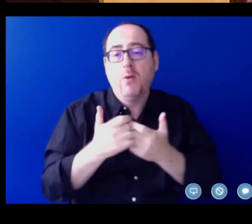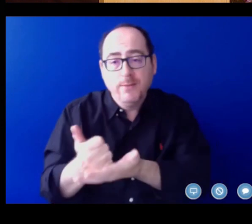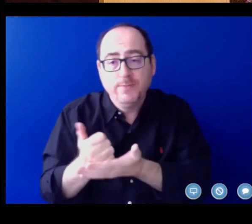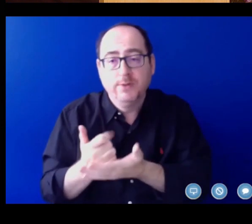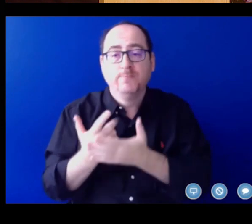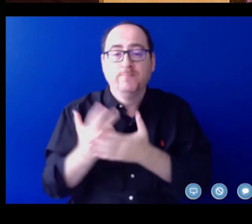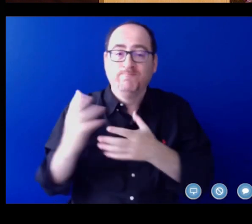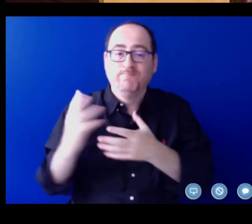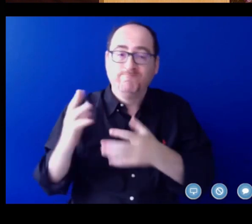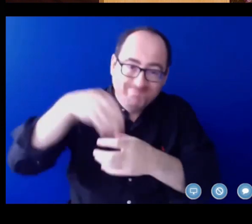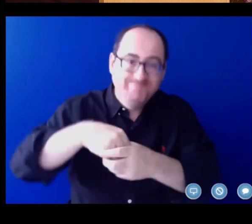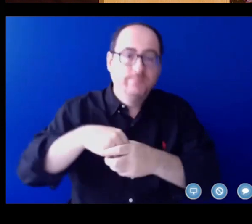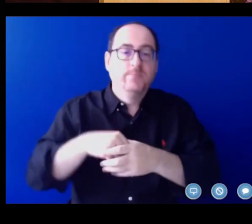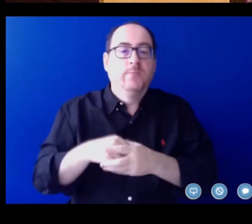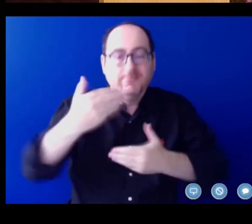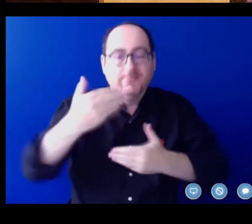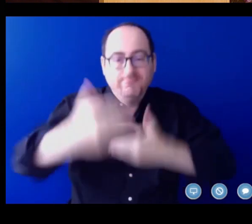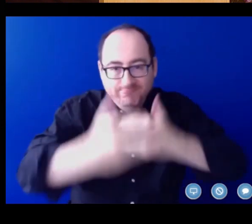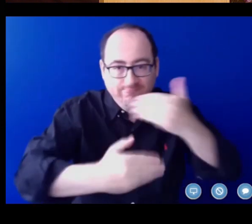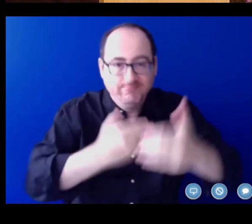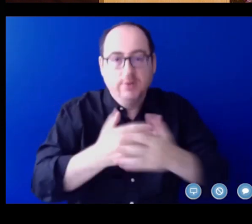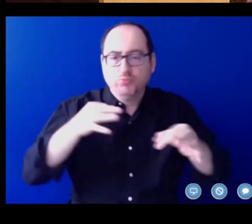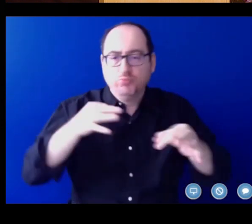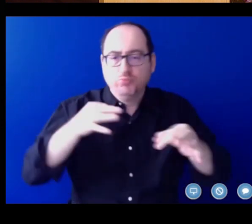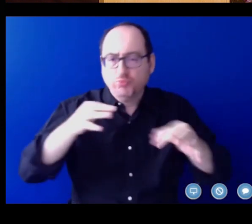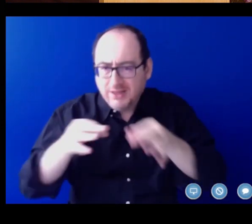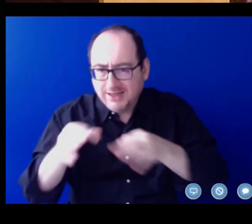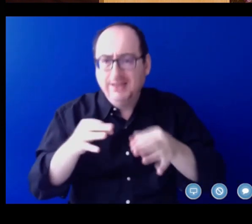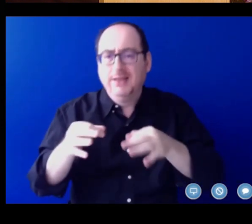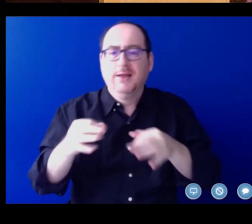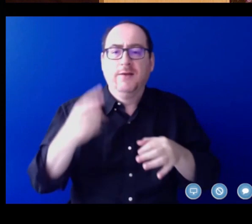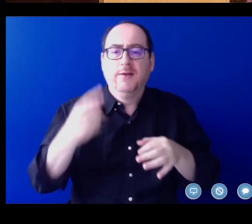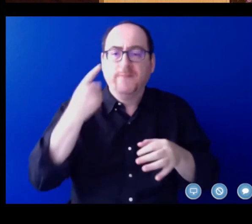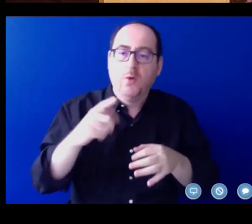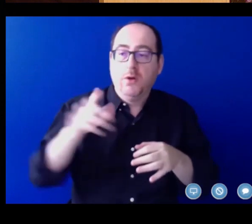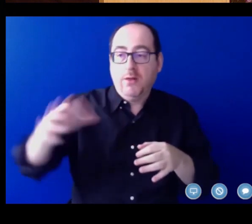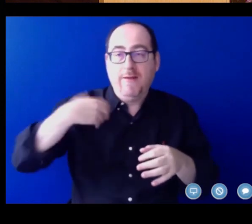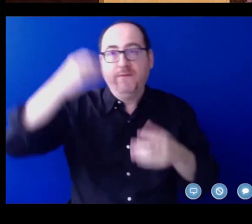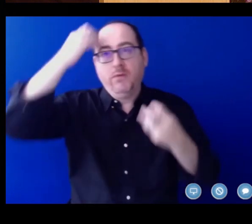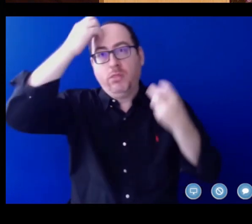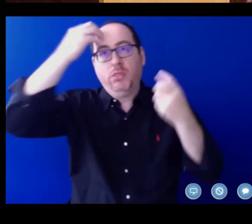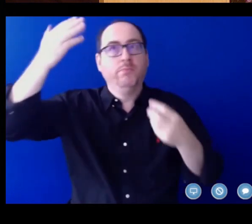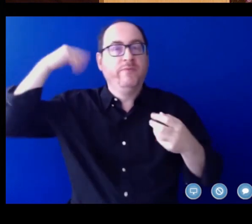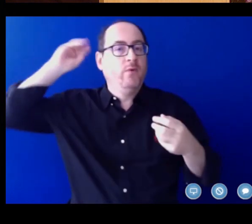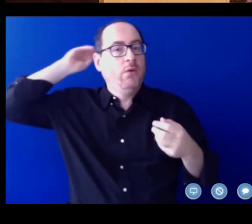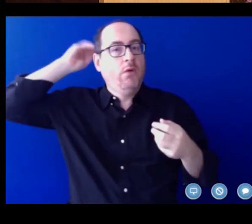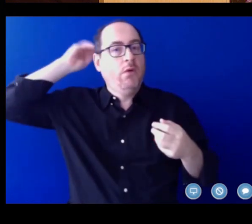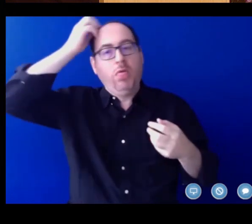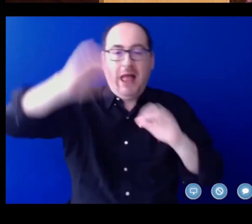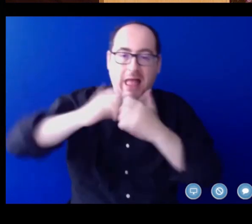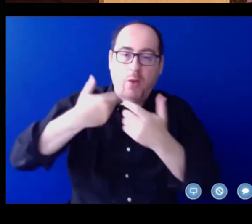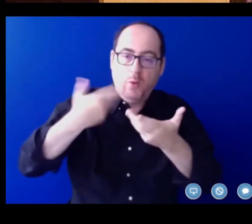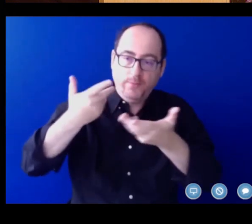enrolment procedures so that they're more inclusive for refugee students, strategies for trauma recovery, and also